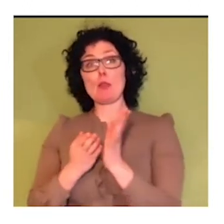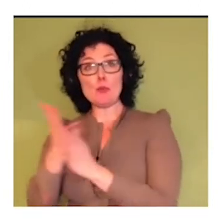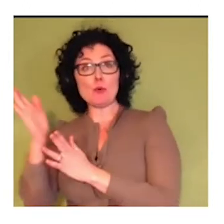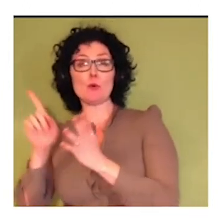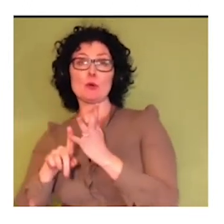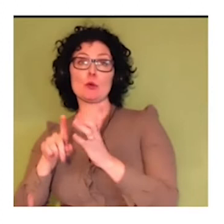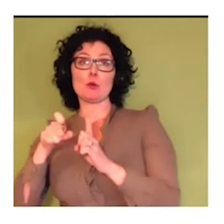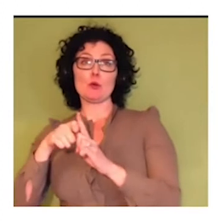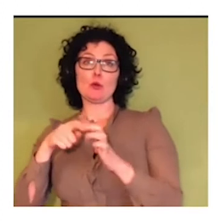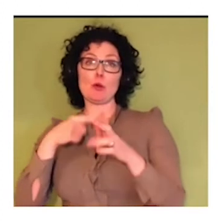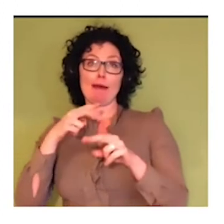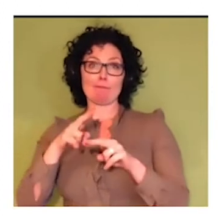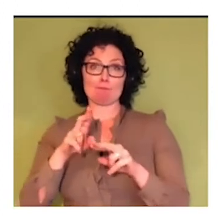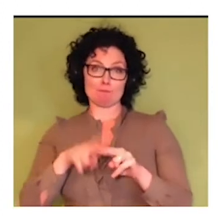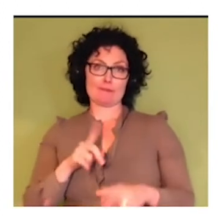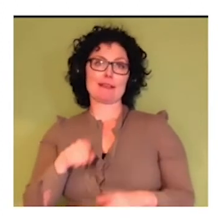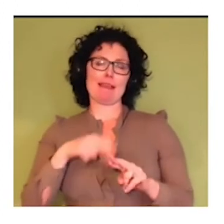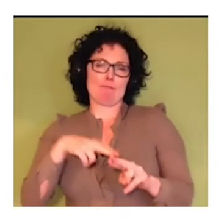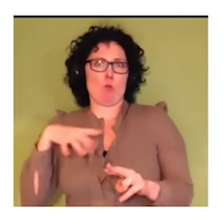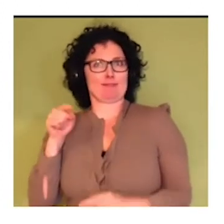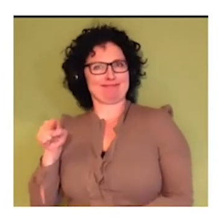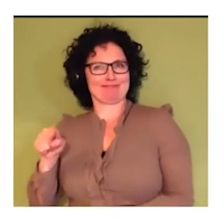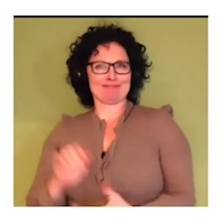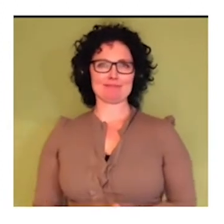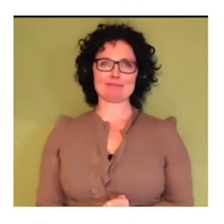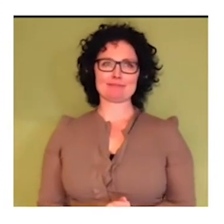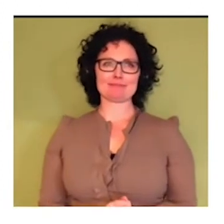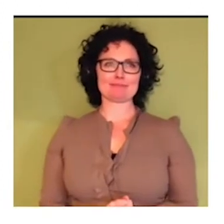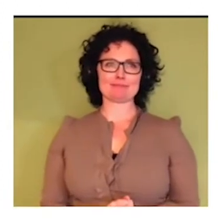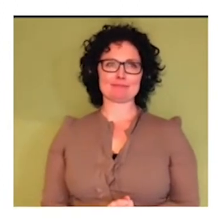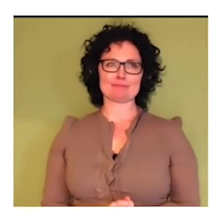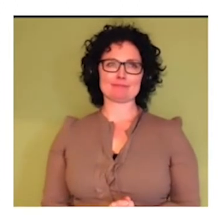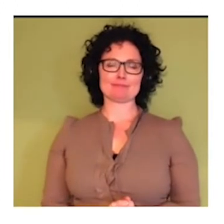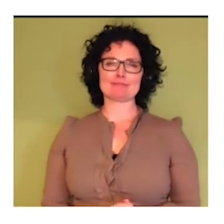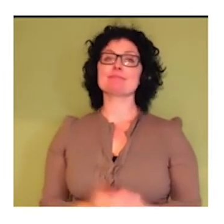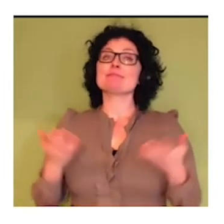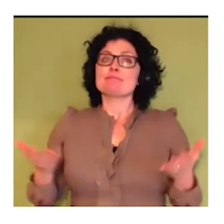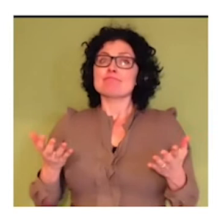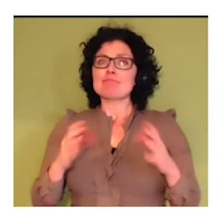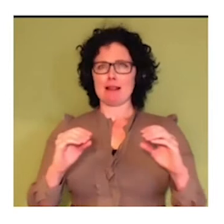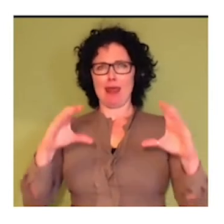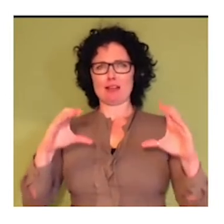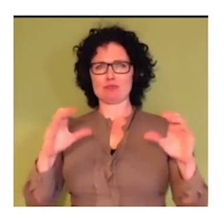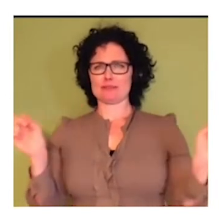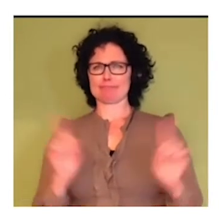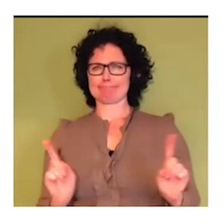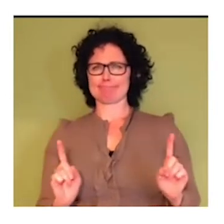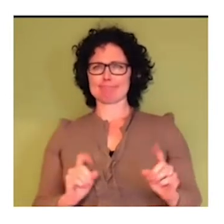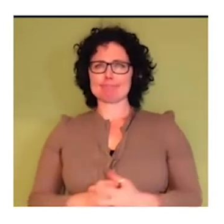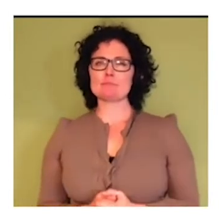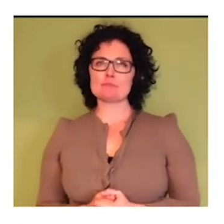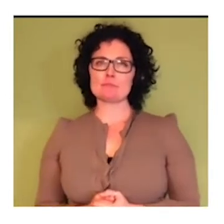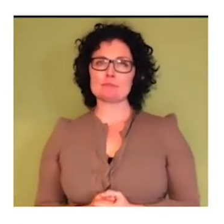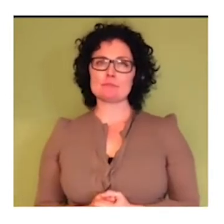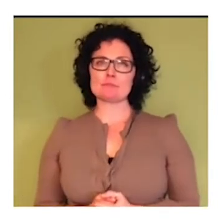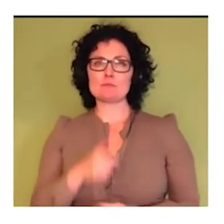you're interested in. So first of all, what is large print? The term large